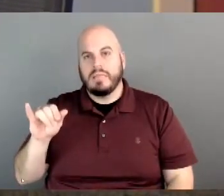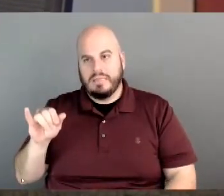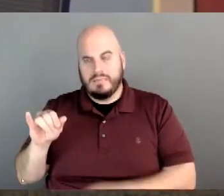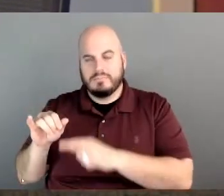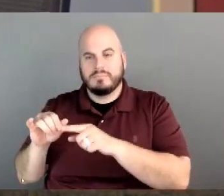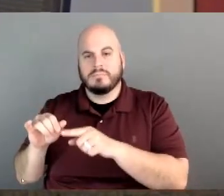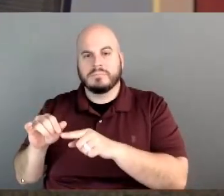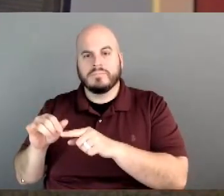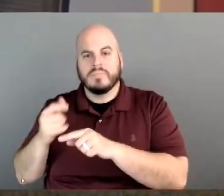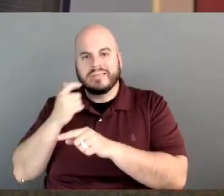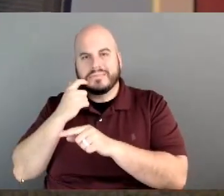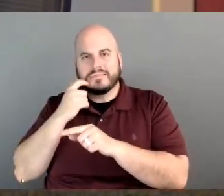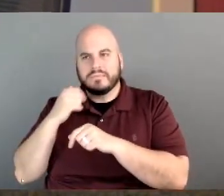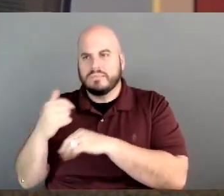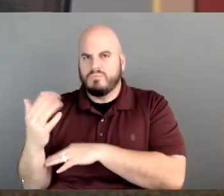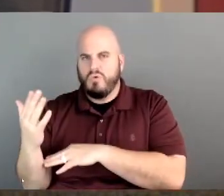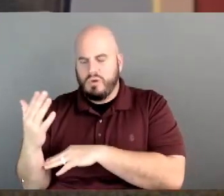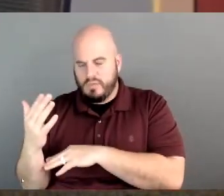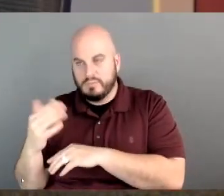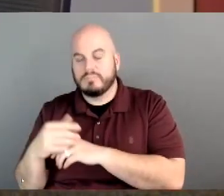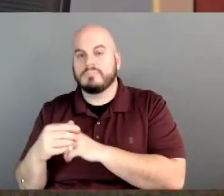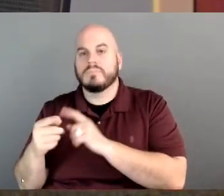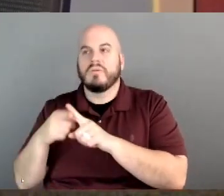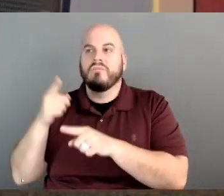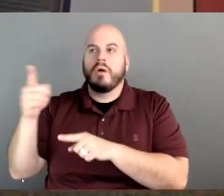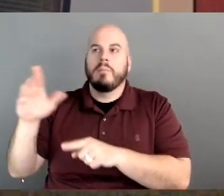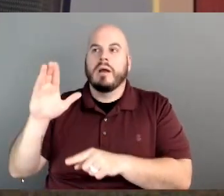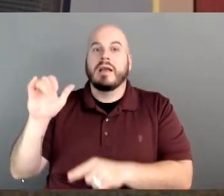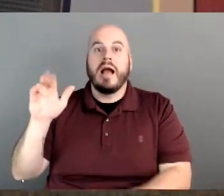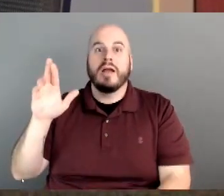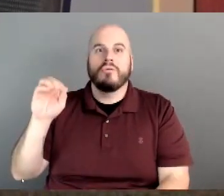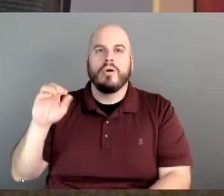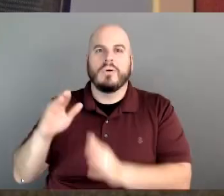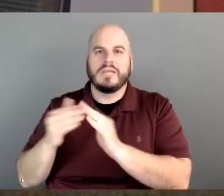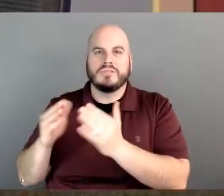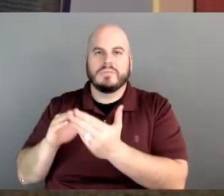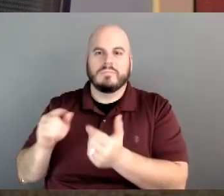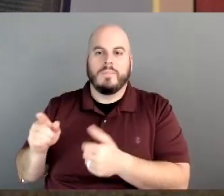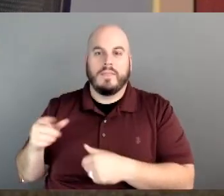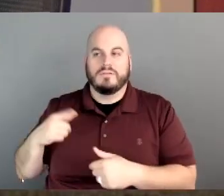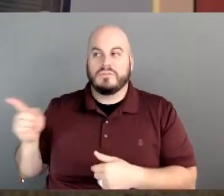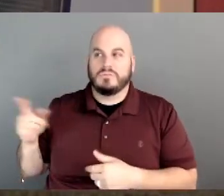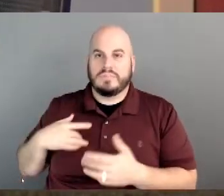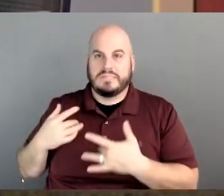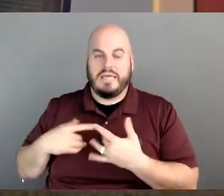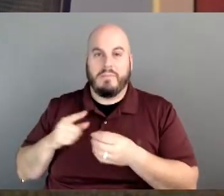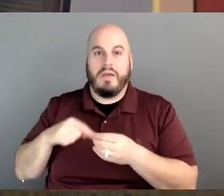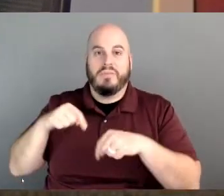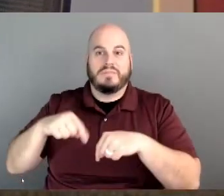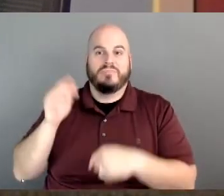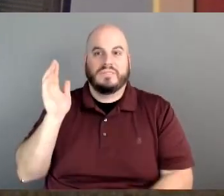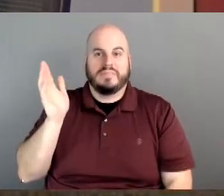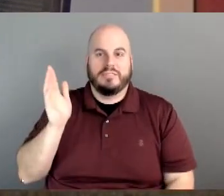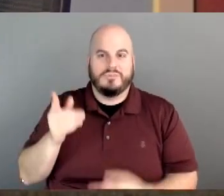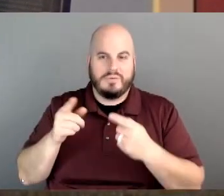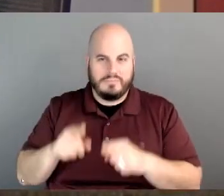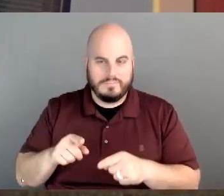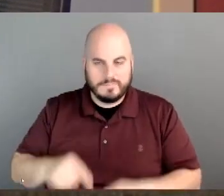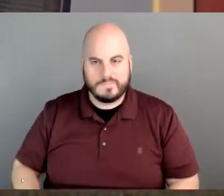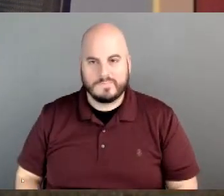relatively early this morning from Cairo, so she was super excited about this presentation happening. I'm